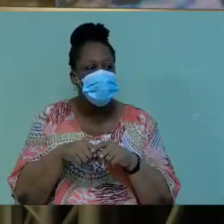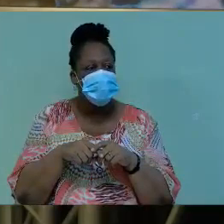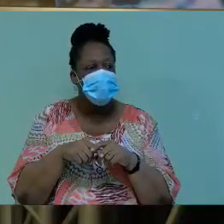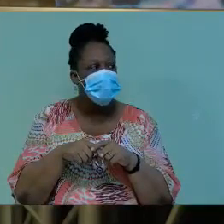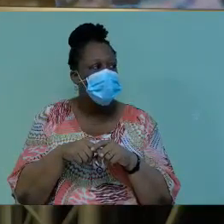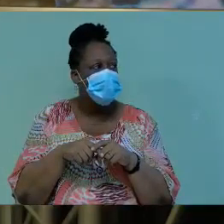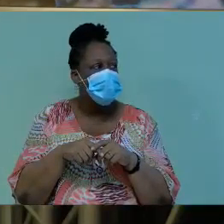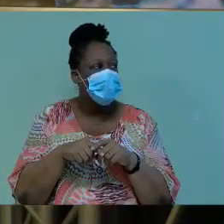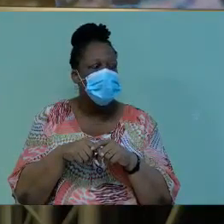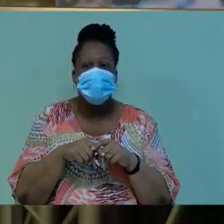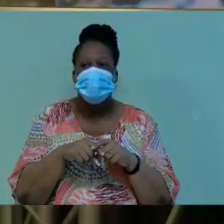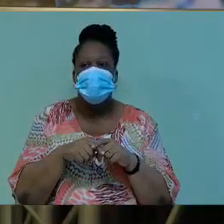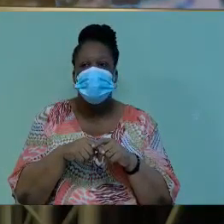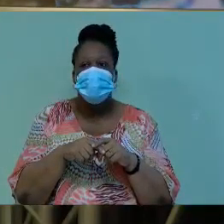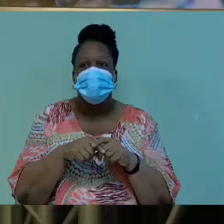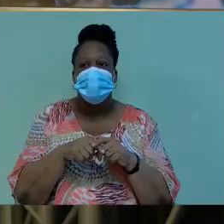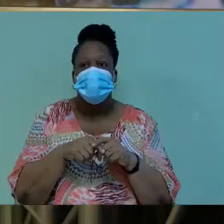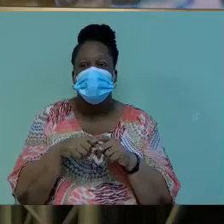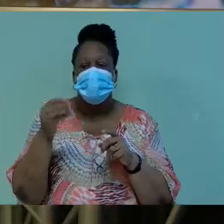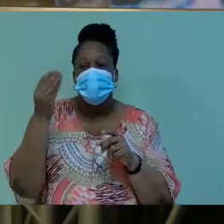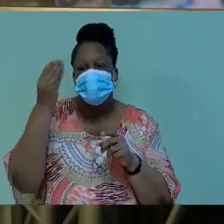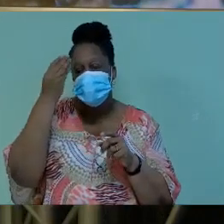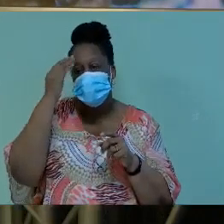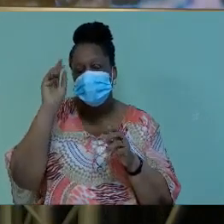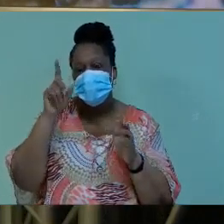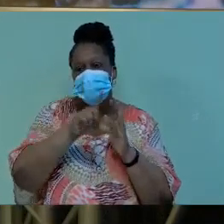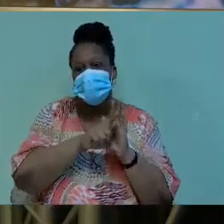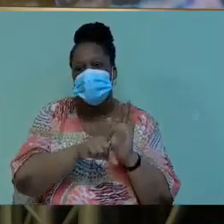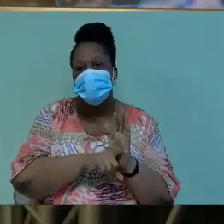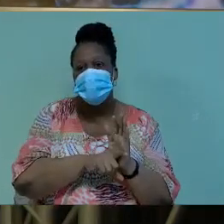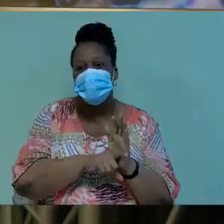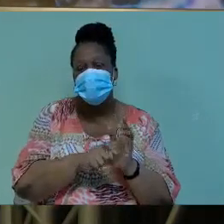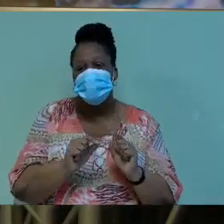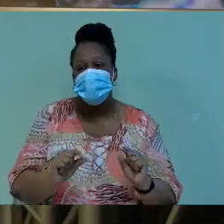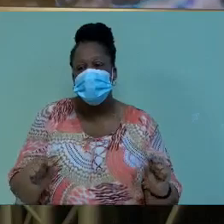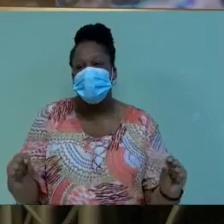of Justice, Legal Affairs, and Communications.